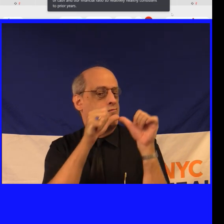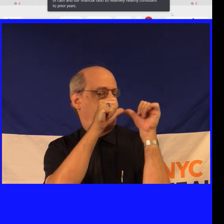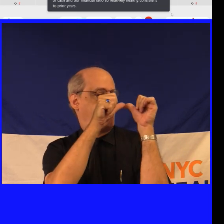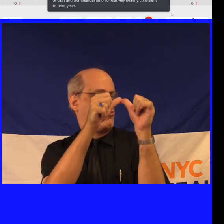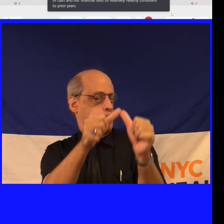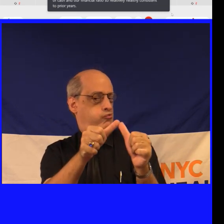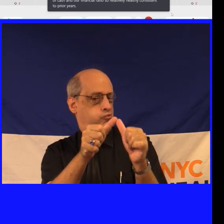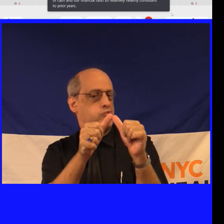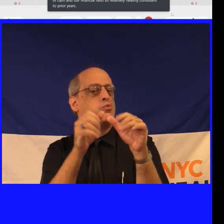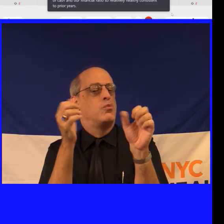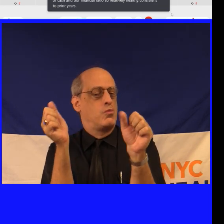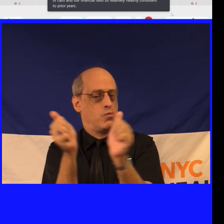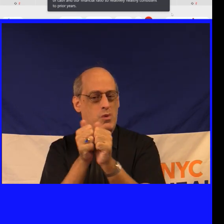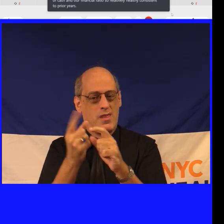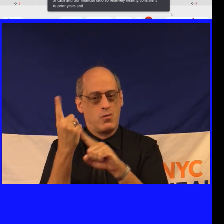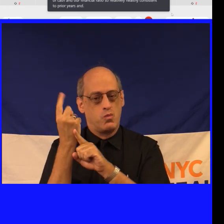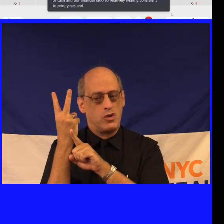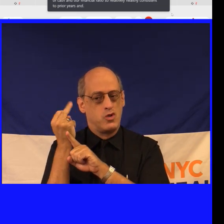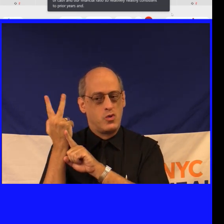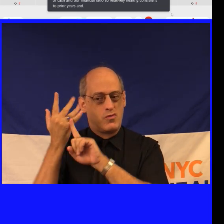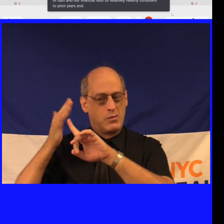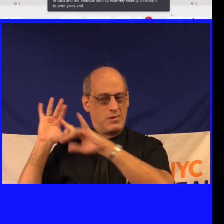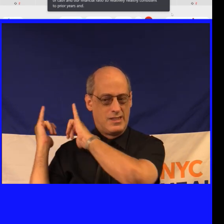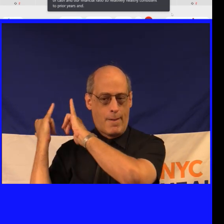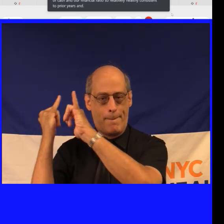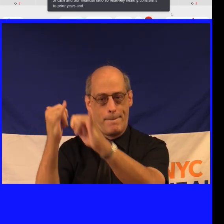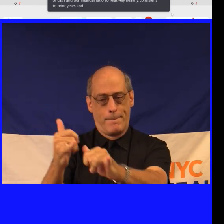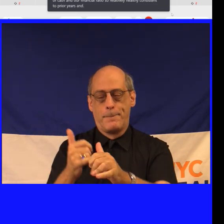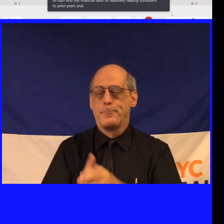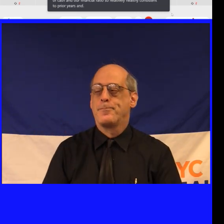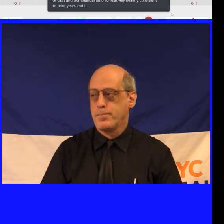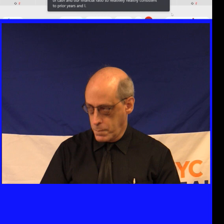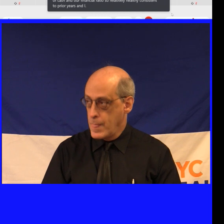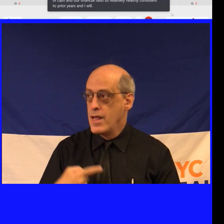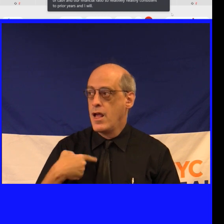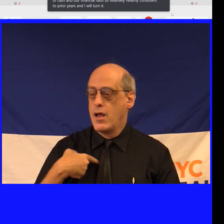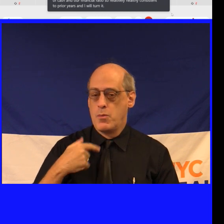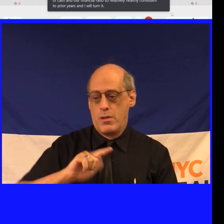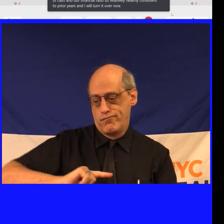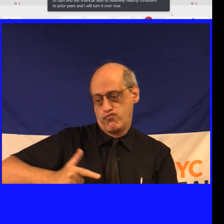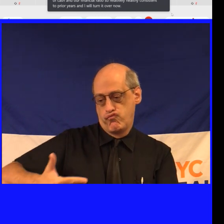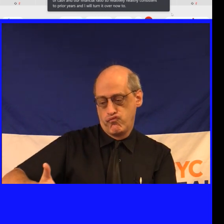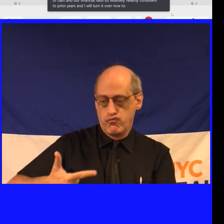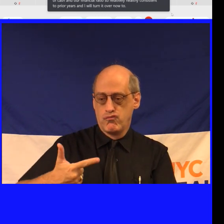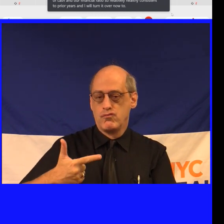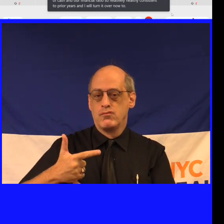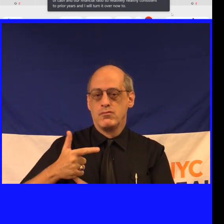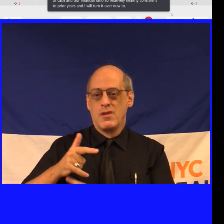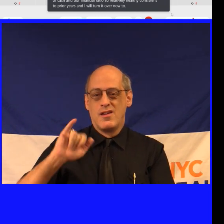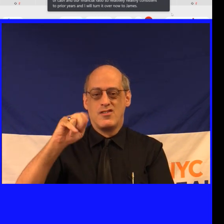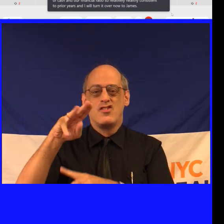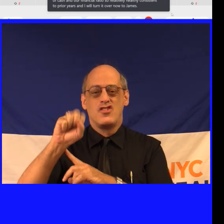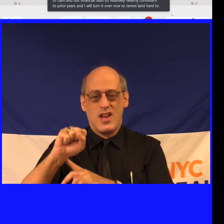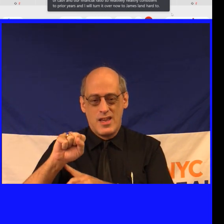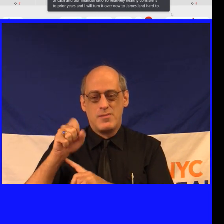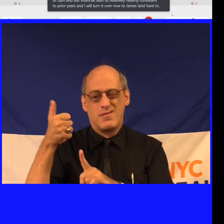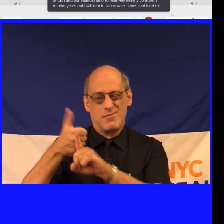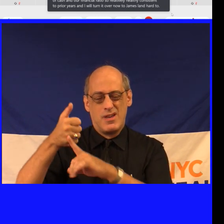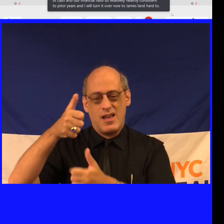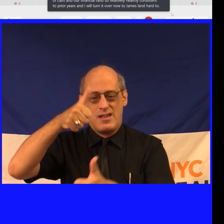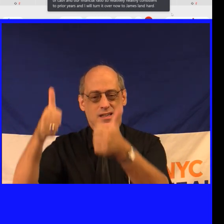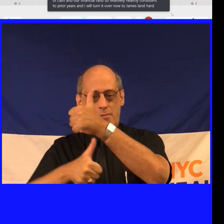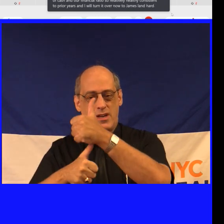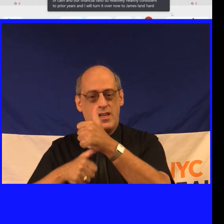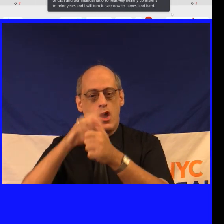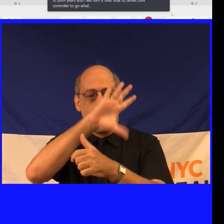years. And I will turn it over now to James Linhart, Deputy Corporate